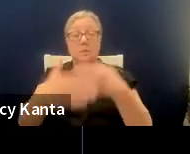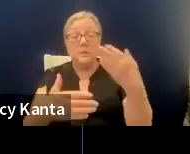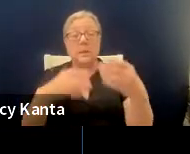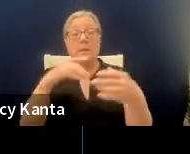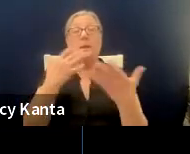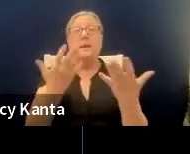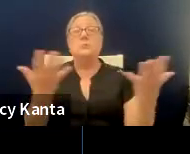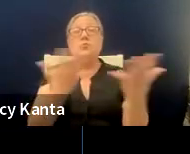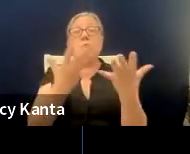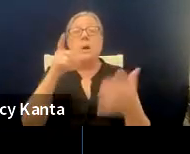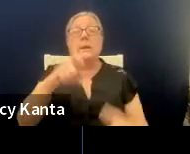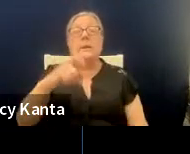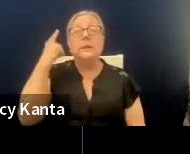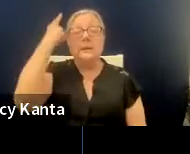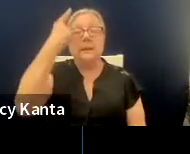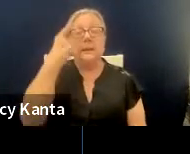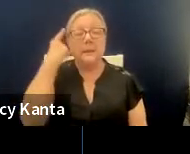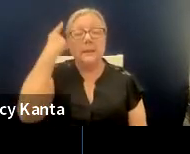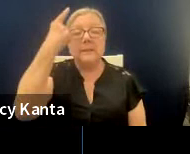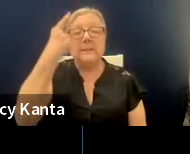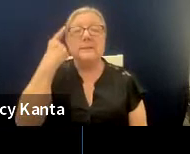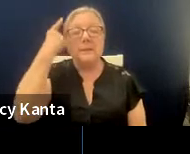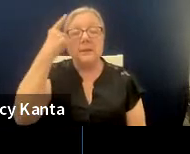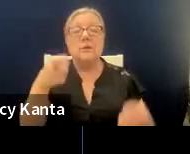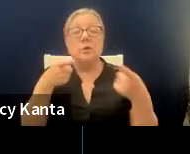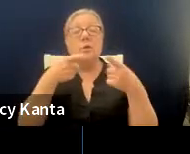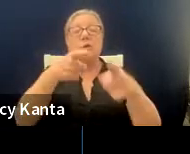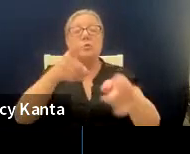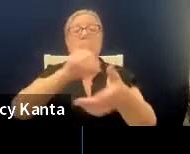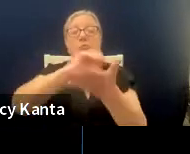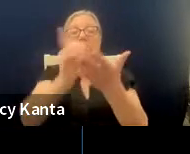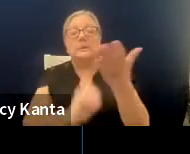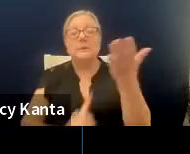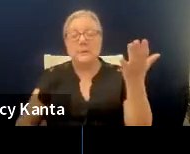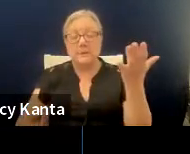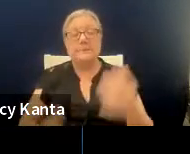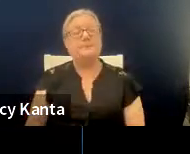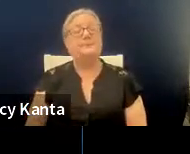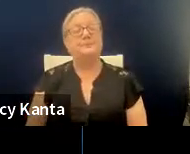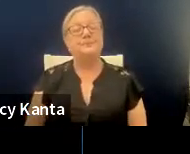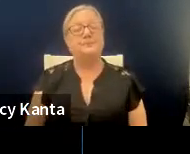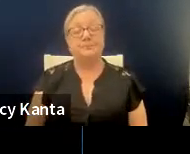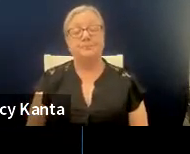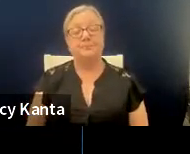the considerations that we make along the way.